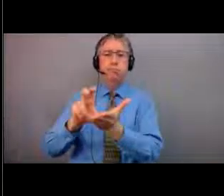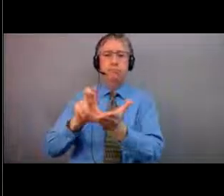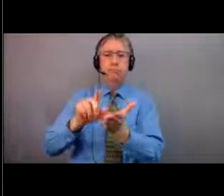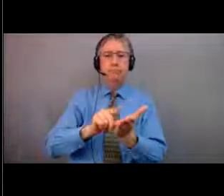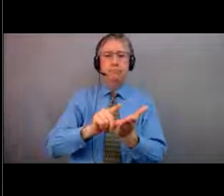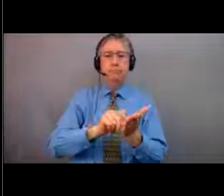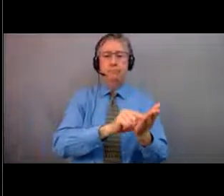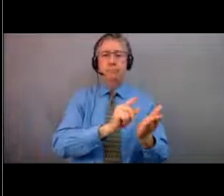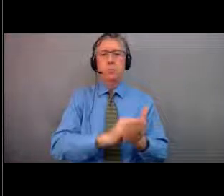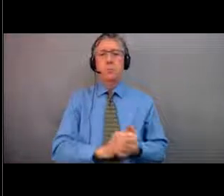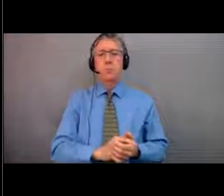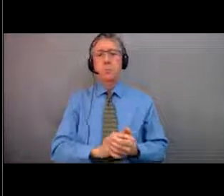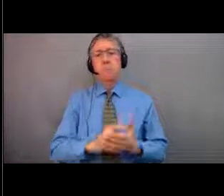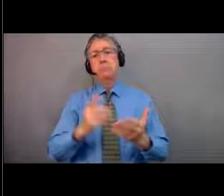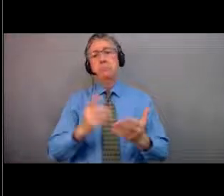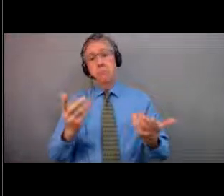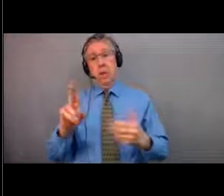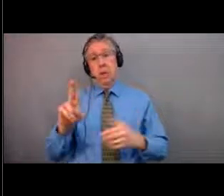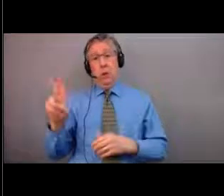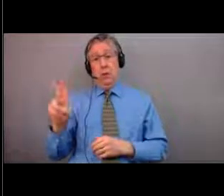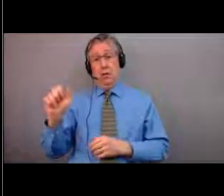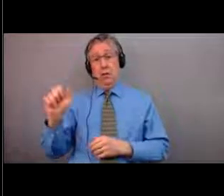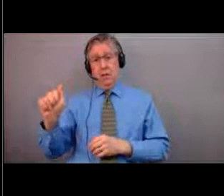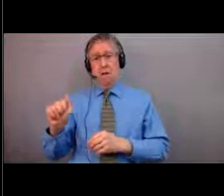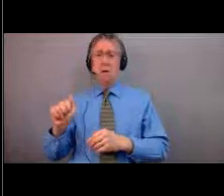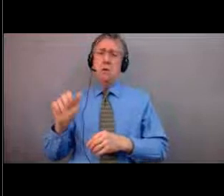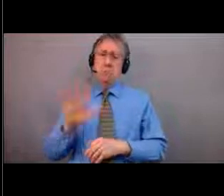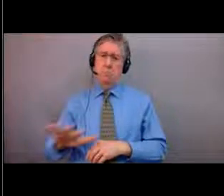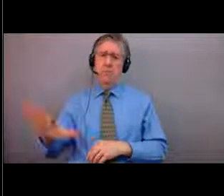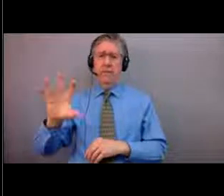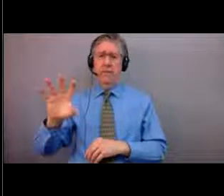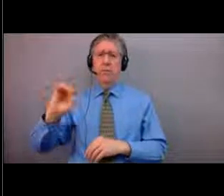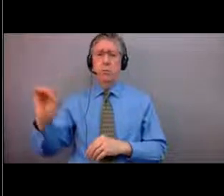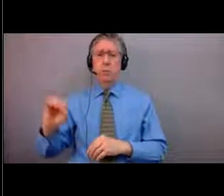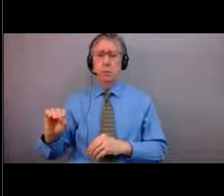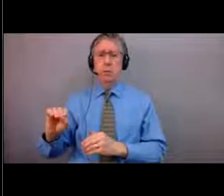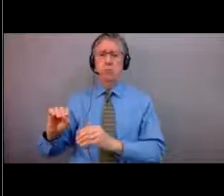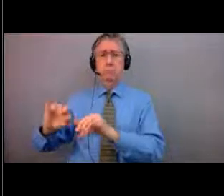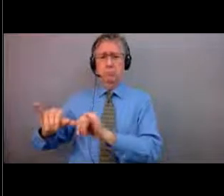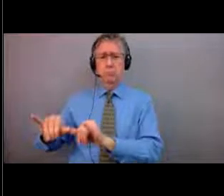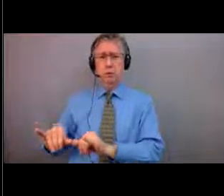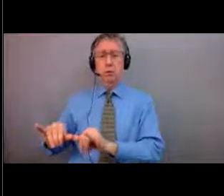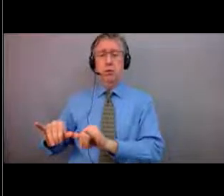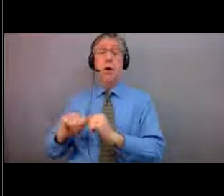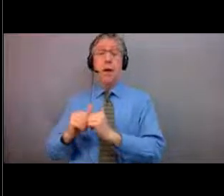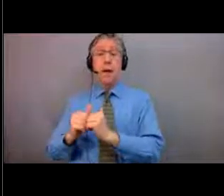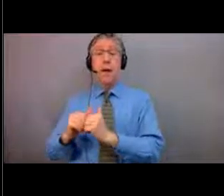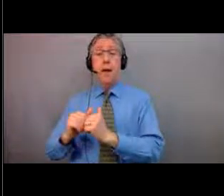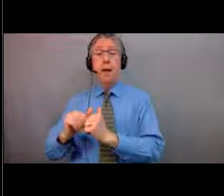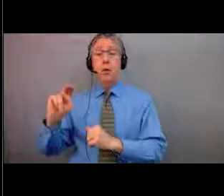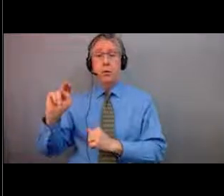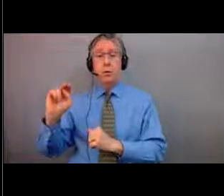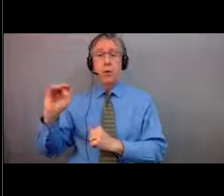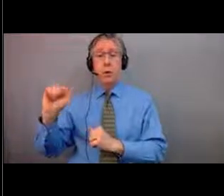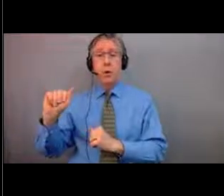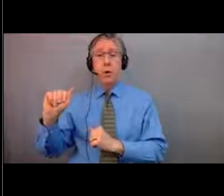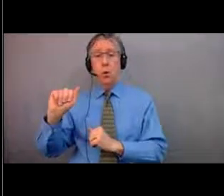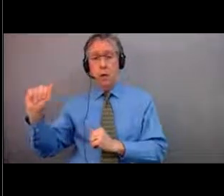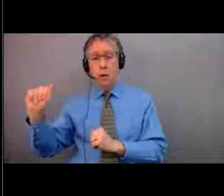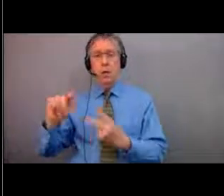about half those measurements by a collaborative effort between NOAA and the National Science